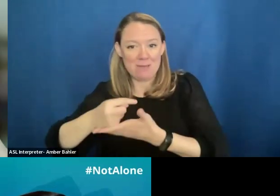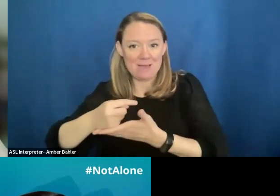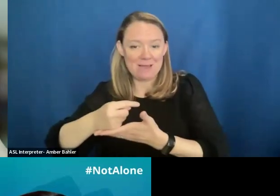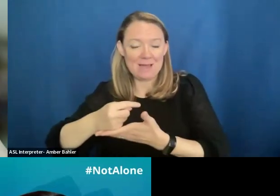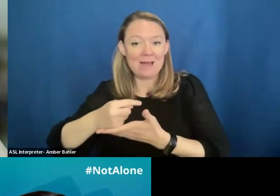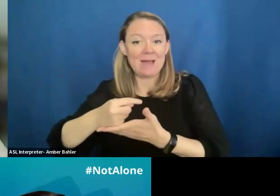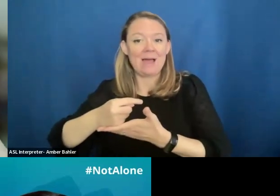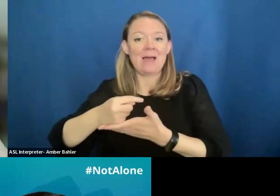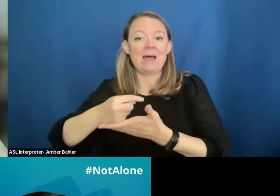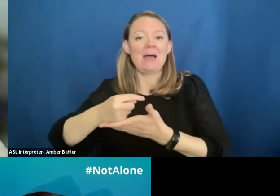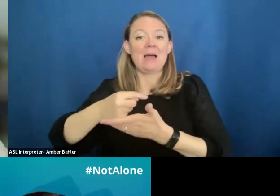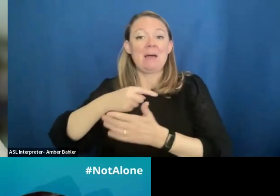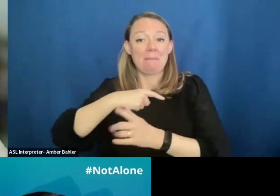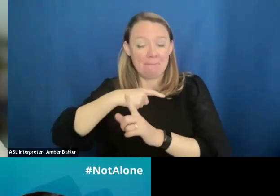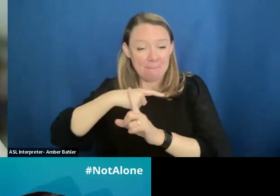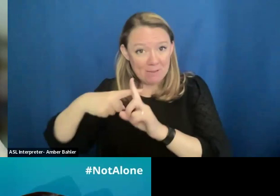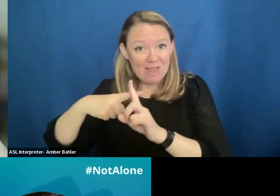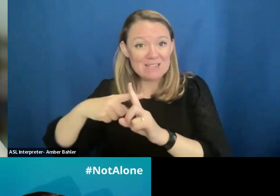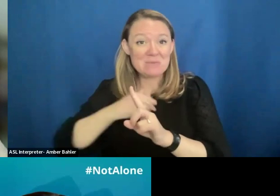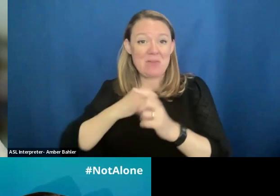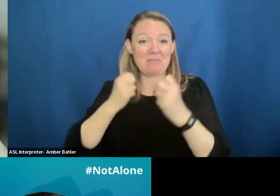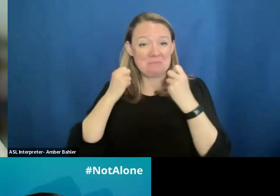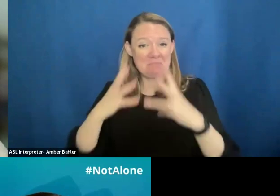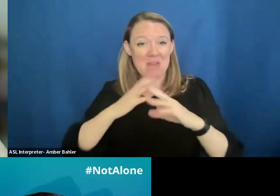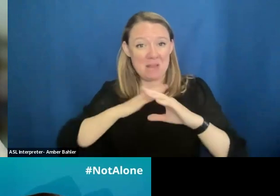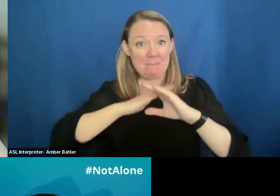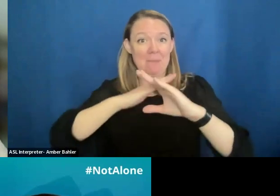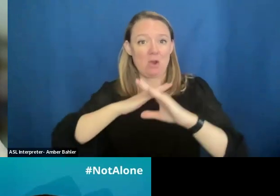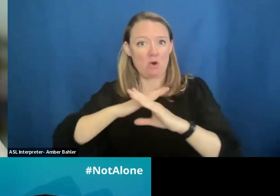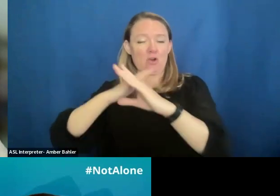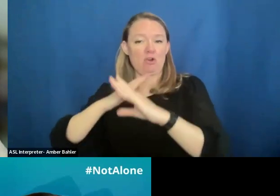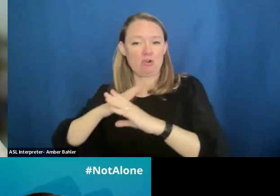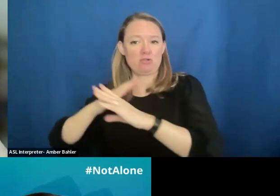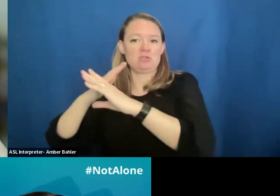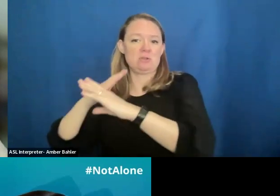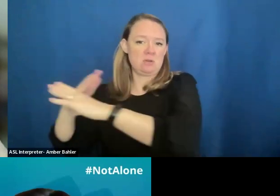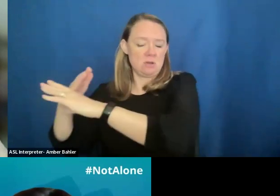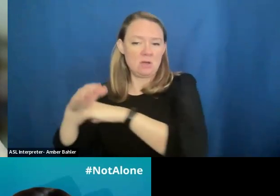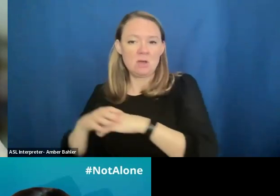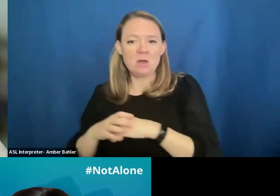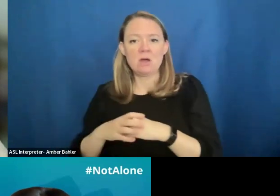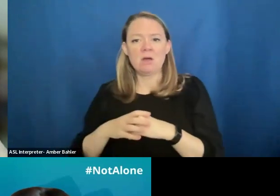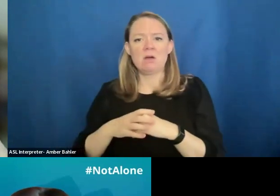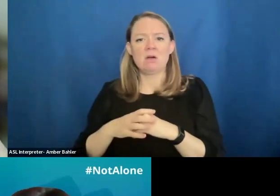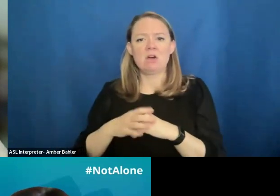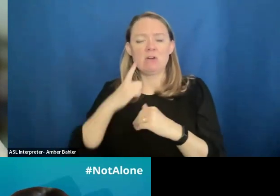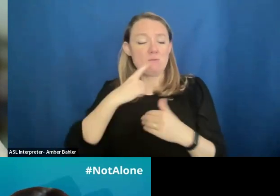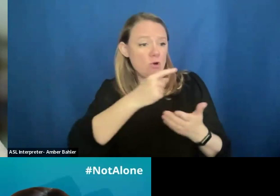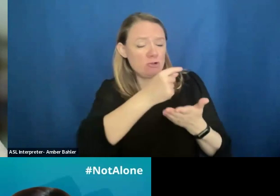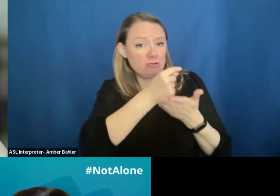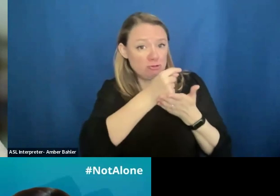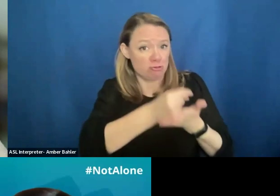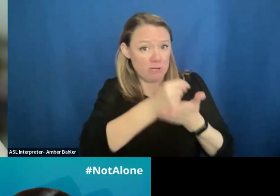to treating co-occurring those co-occurring symptoms and or co-occurring